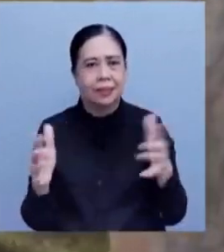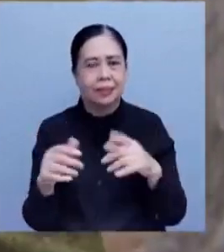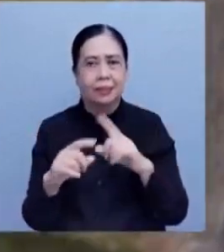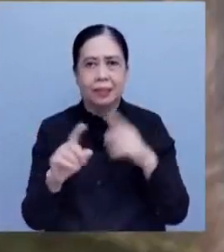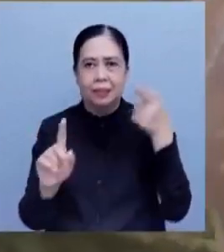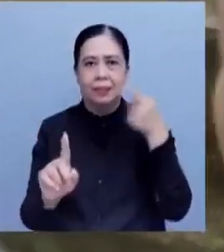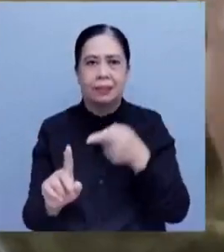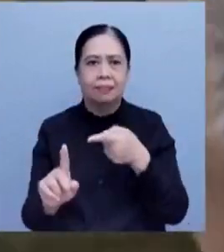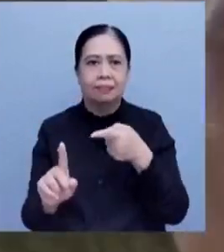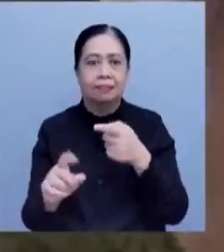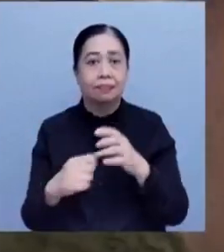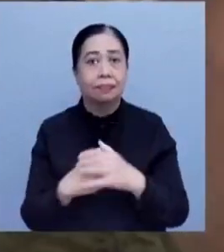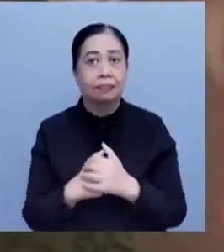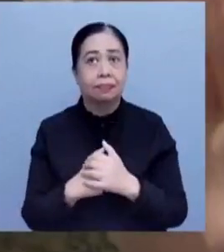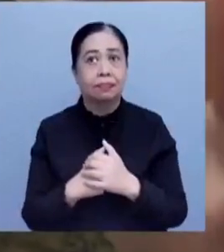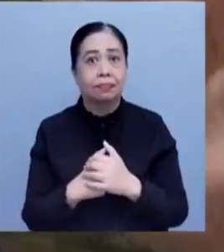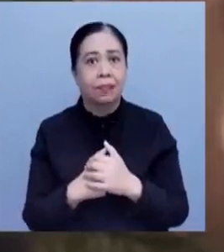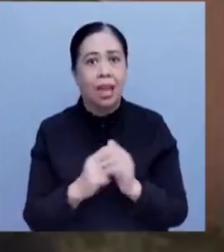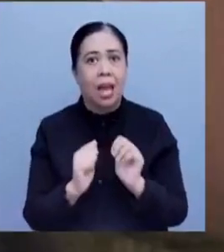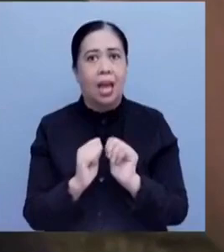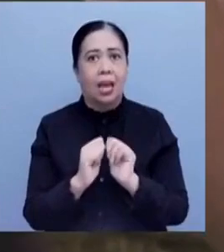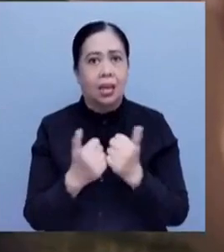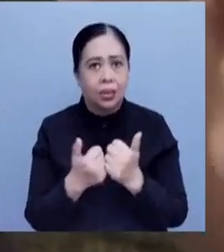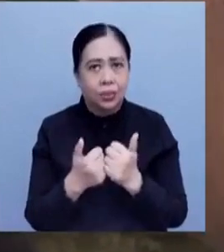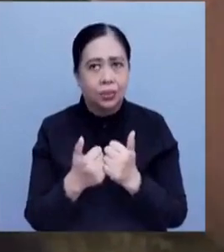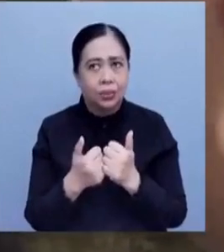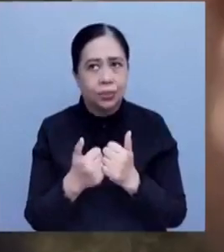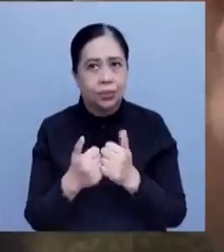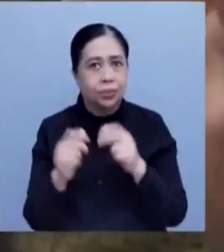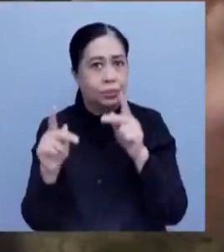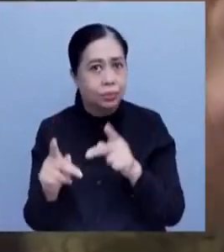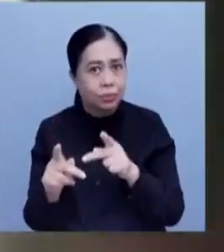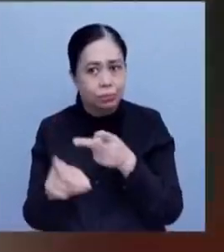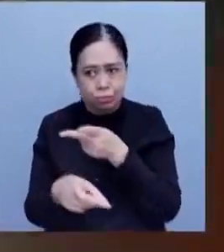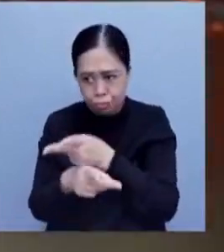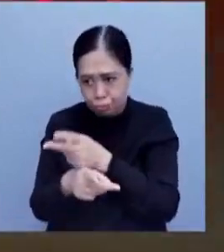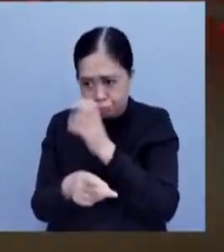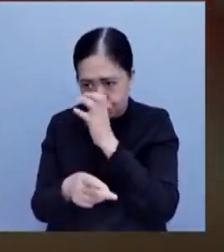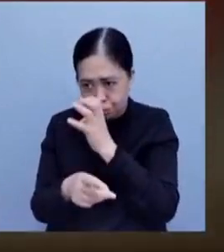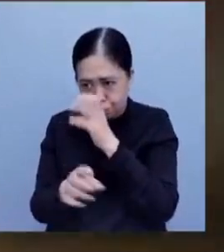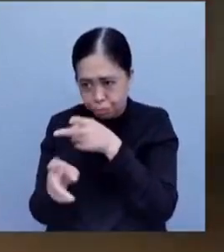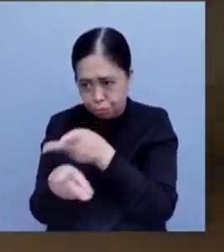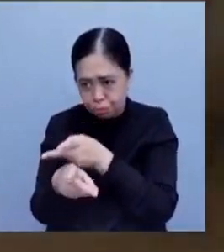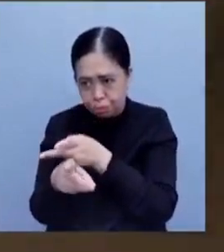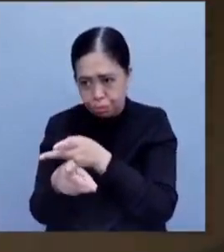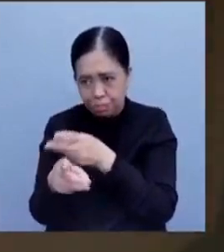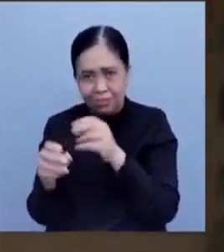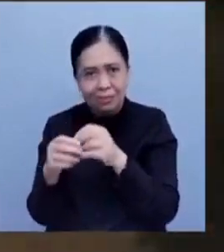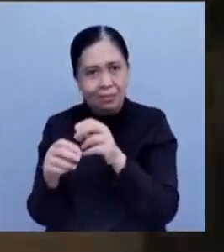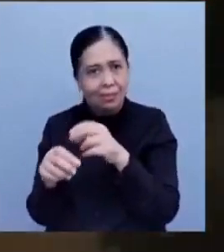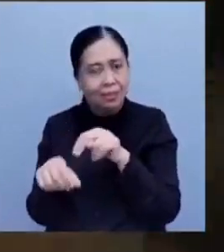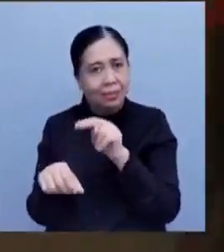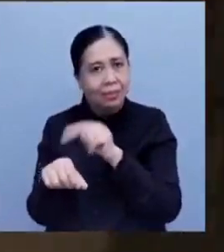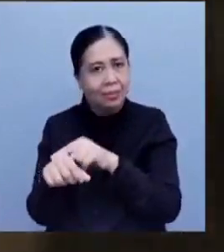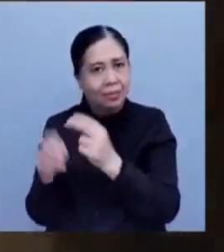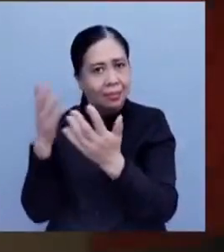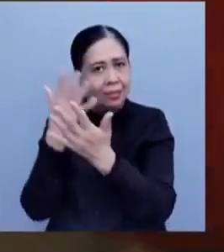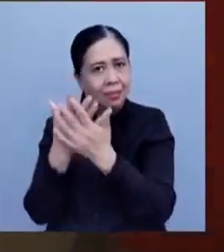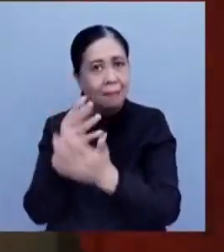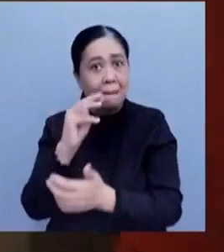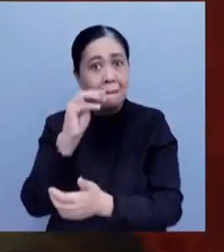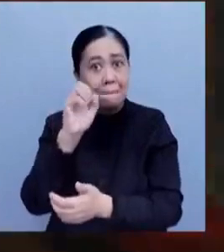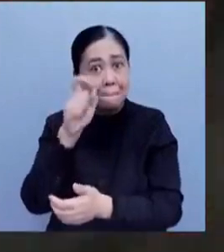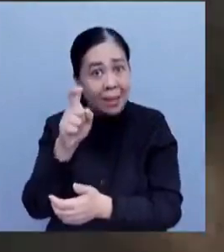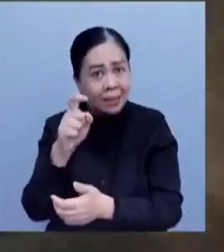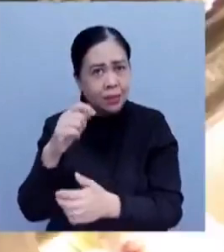is how can a person tightly guarded in a national maximum security